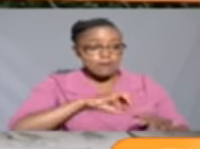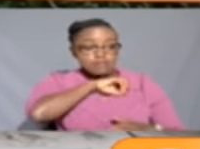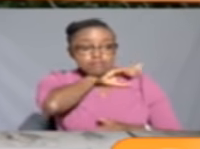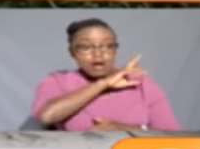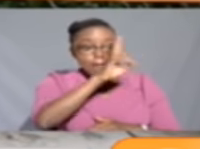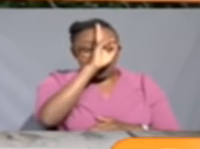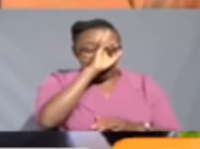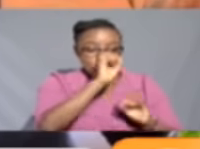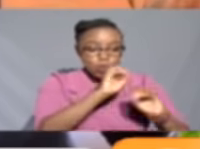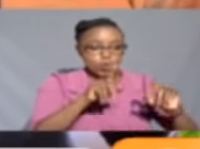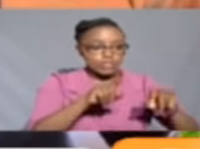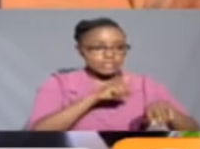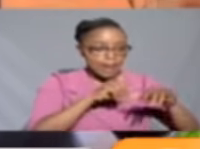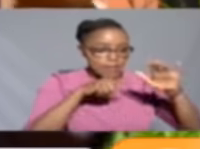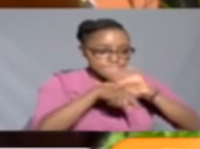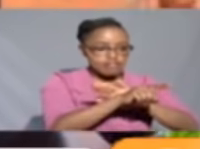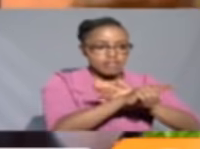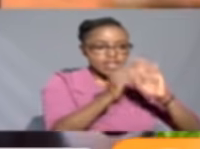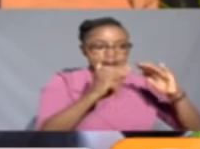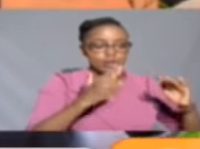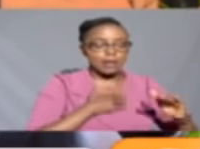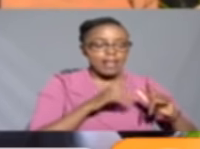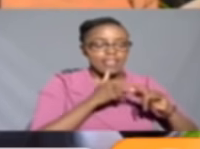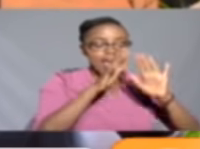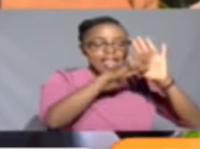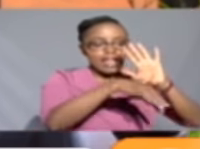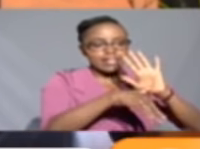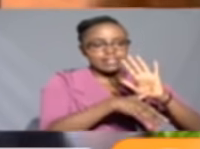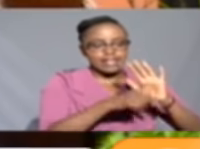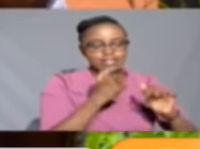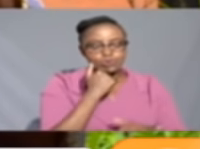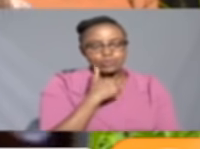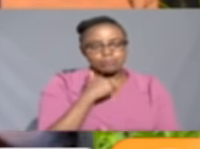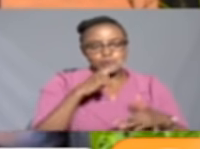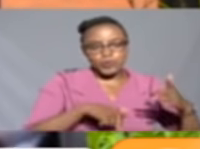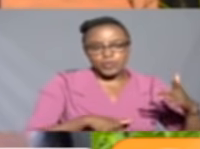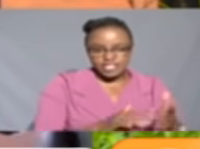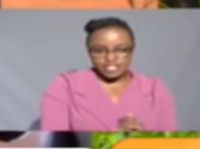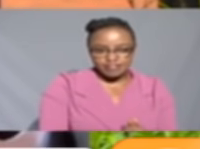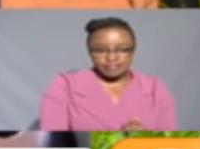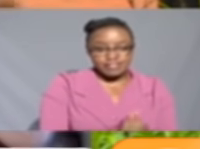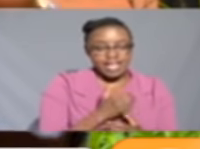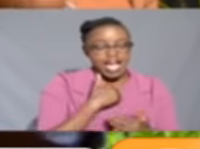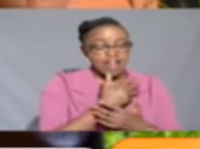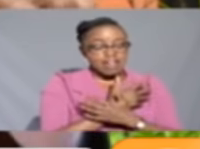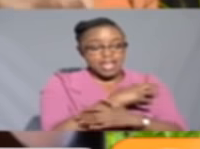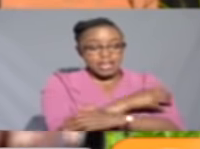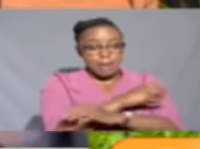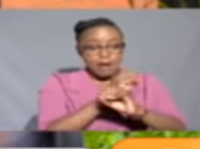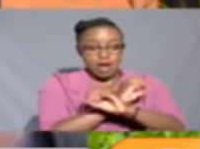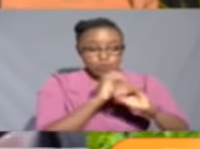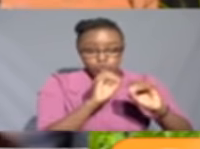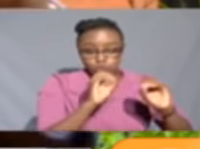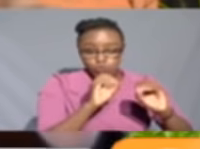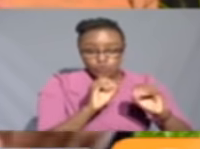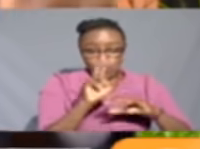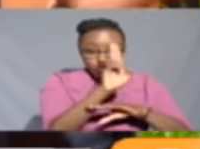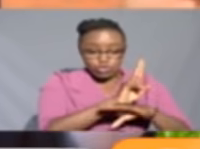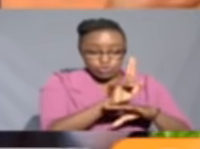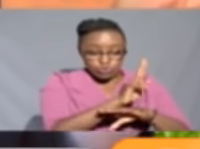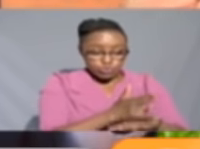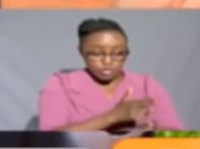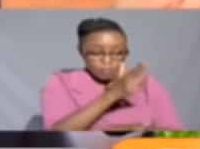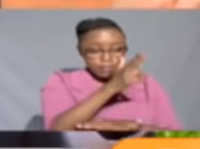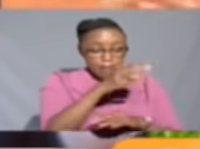police when they broke in. And they later on told me that they had no capacity to explode, to use